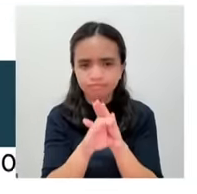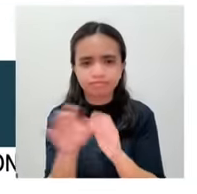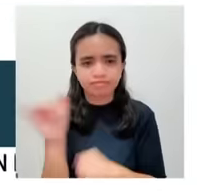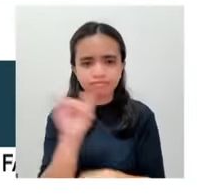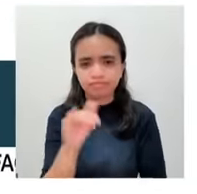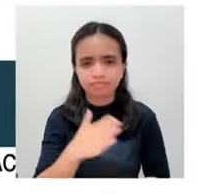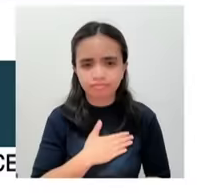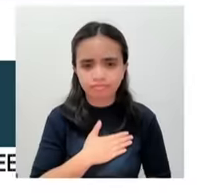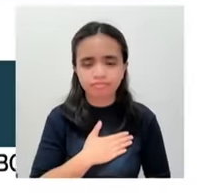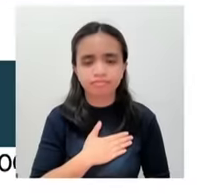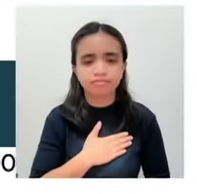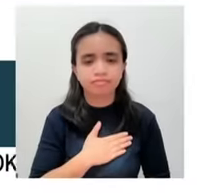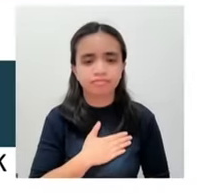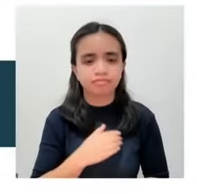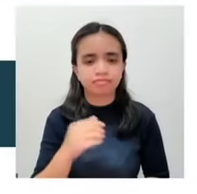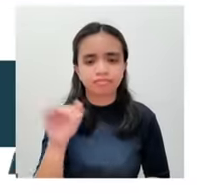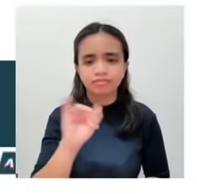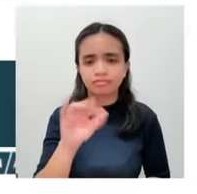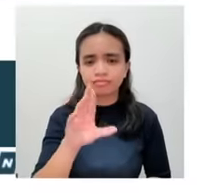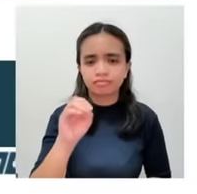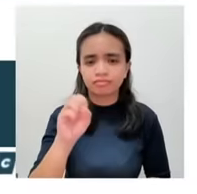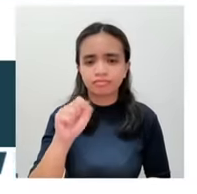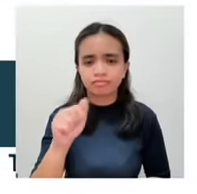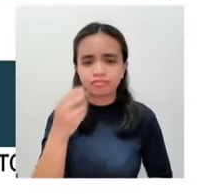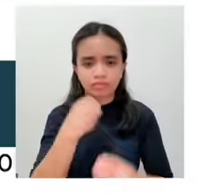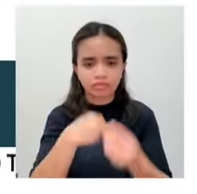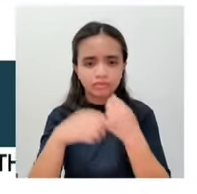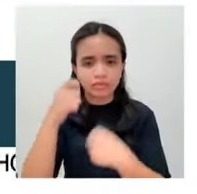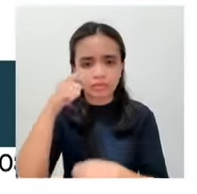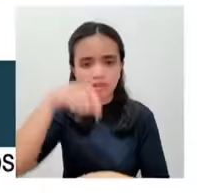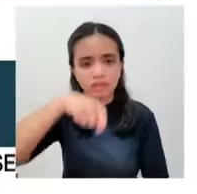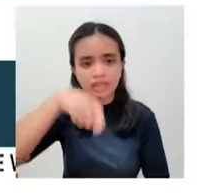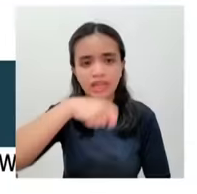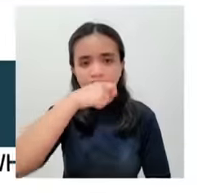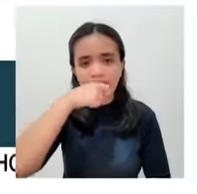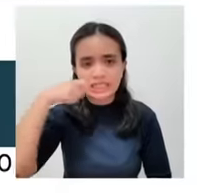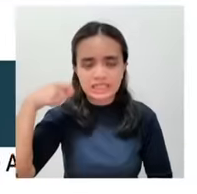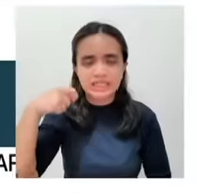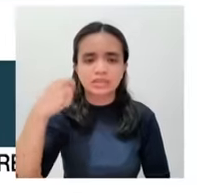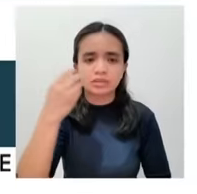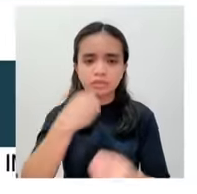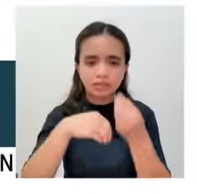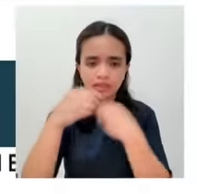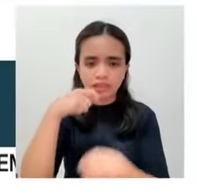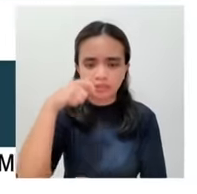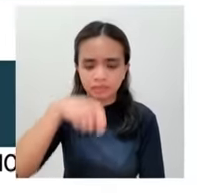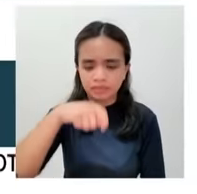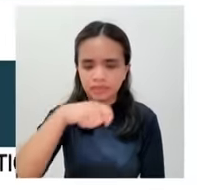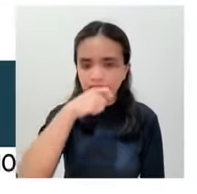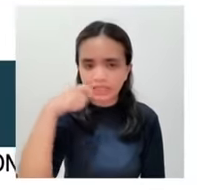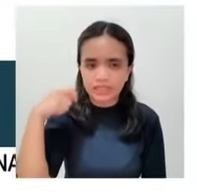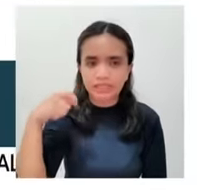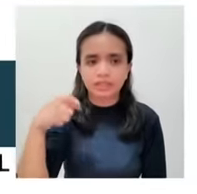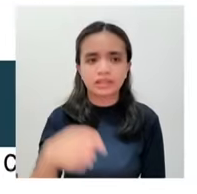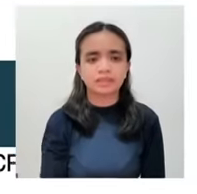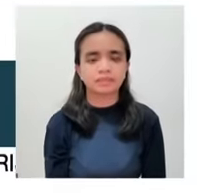Rosa, that scene yung kumakain siya ng barbecue, kumakain siya ng fishbowl.